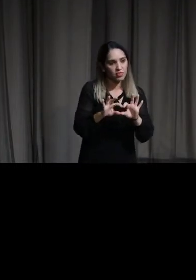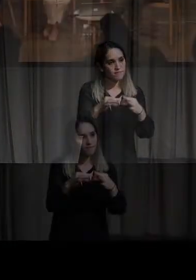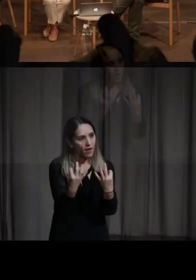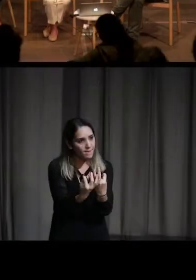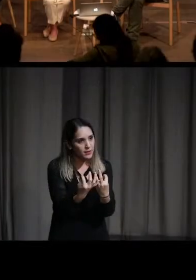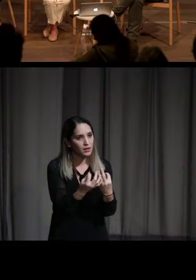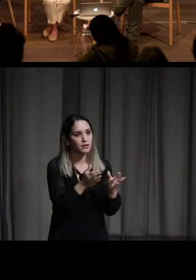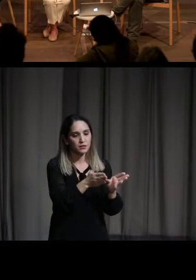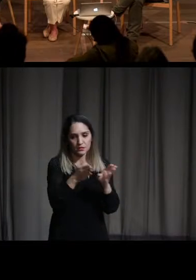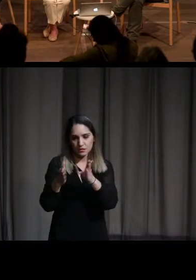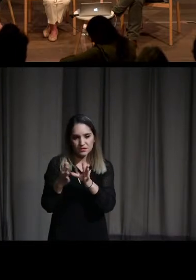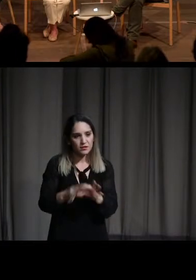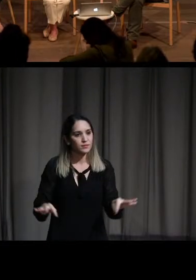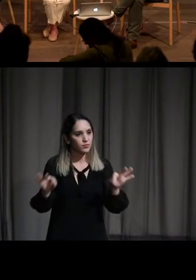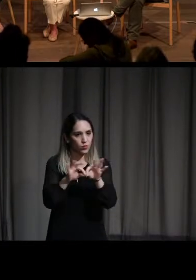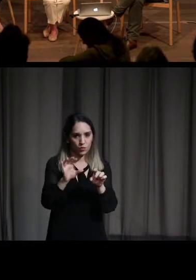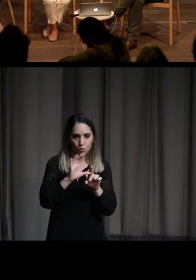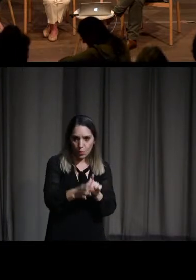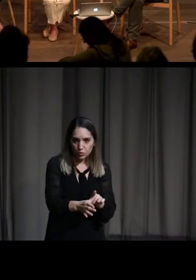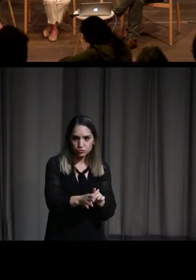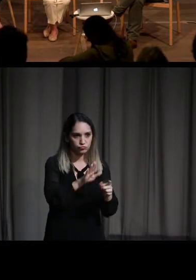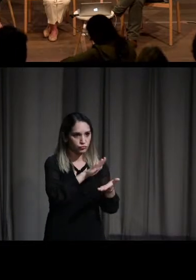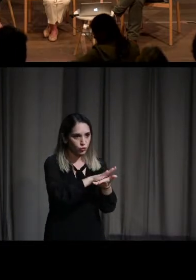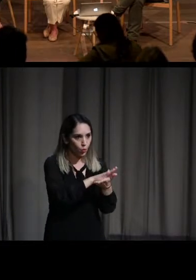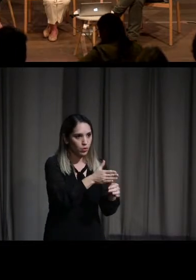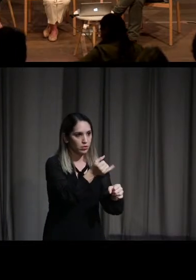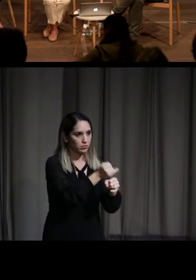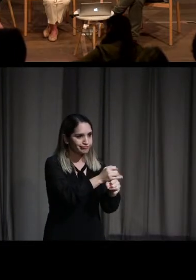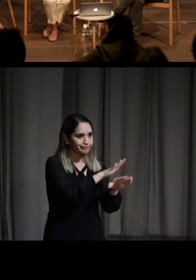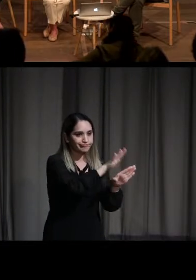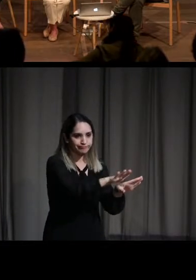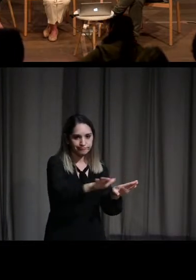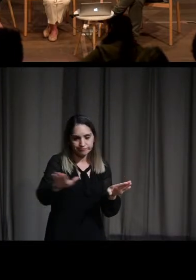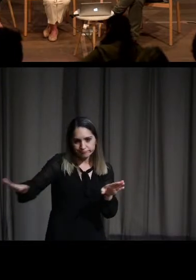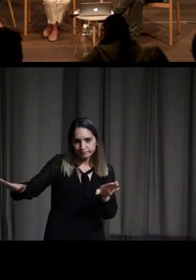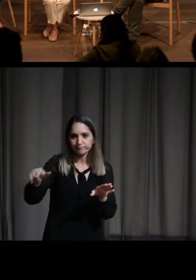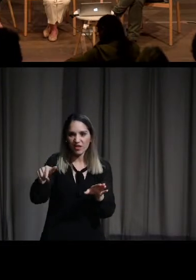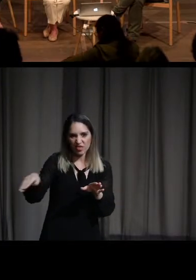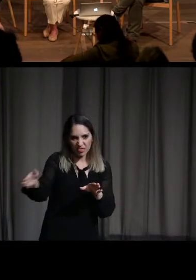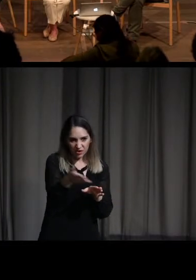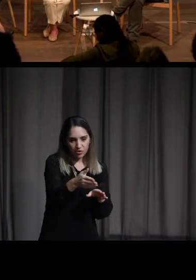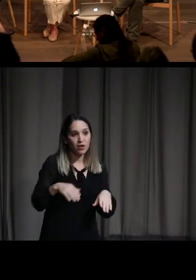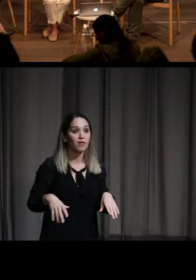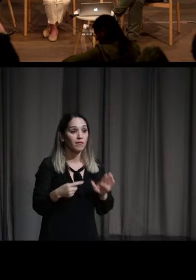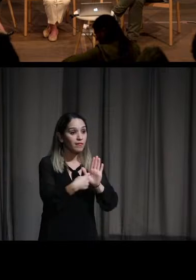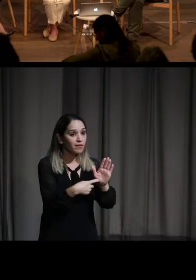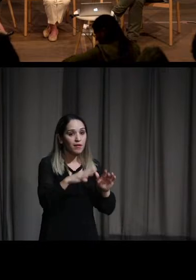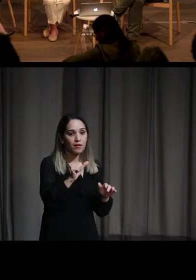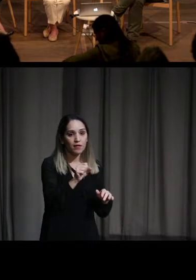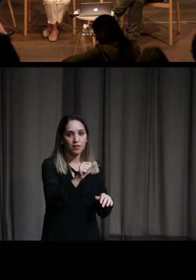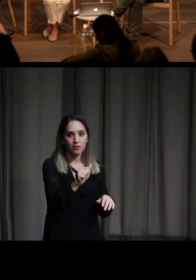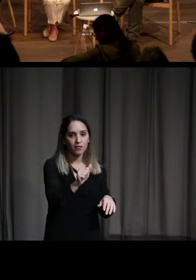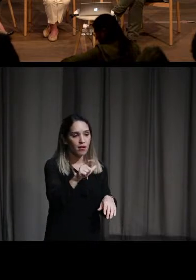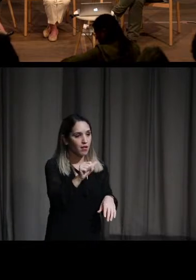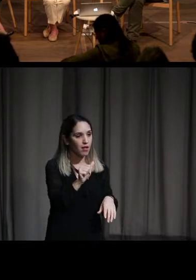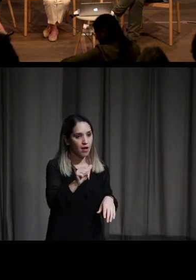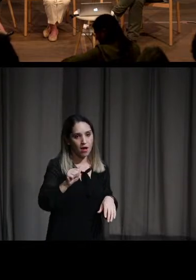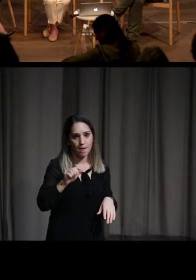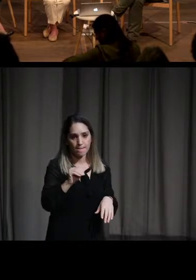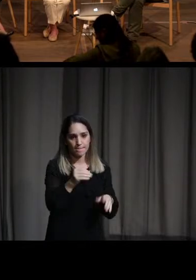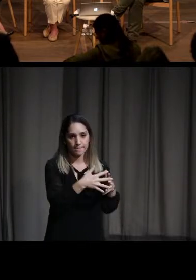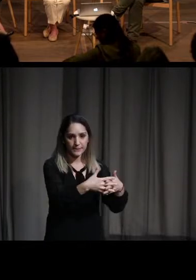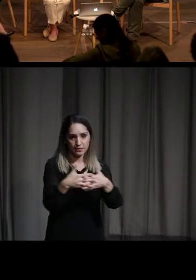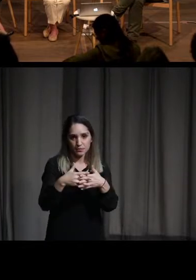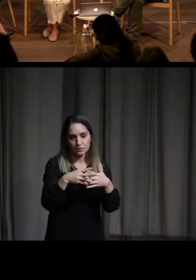of important cultural institutions in revolutionary Cuba, like Casa de las Americas, where Rodriguez